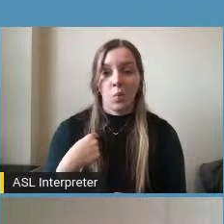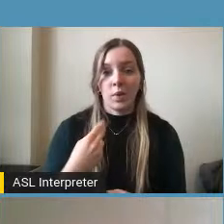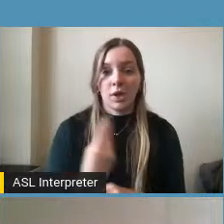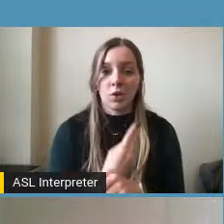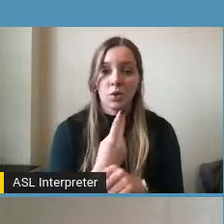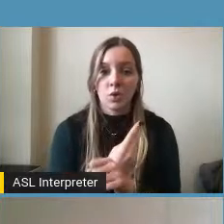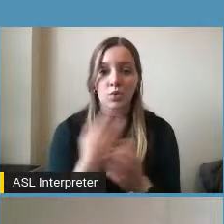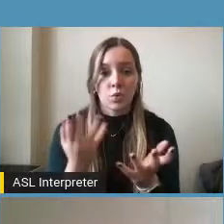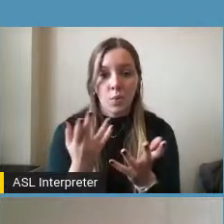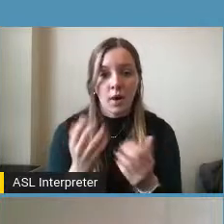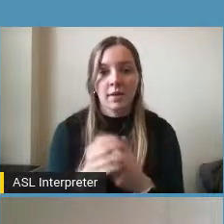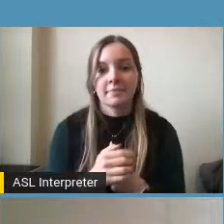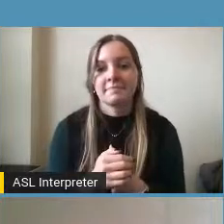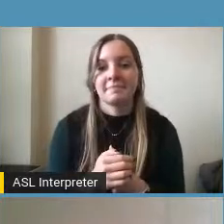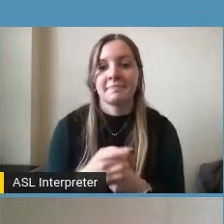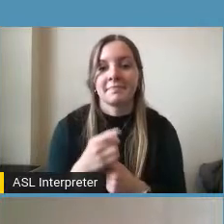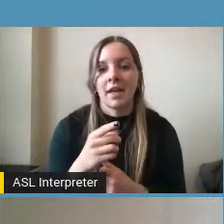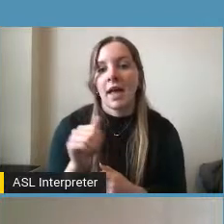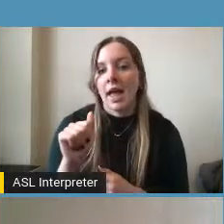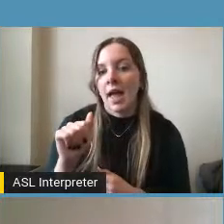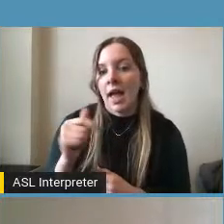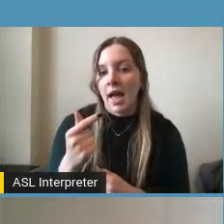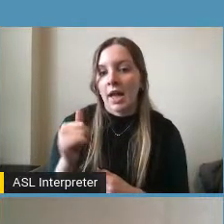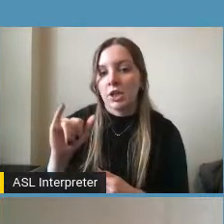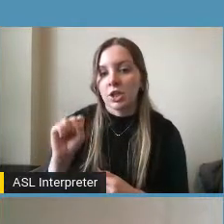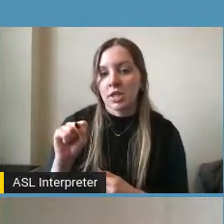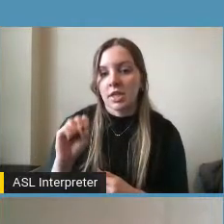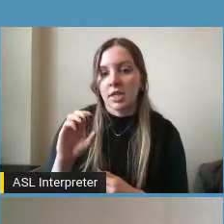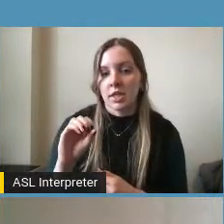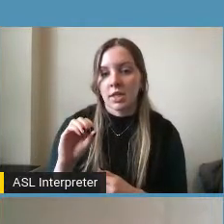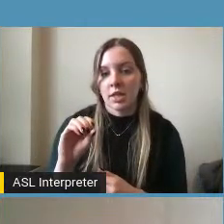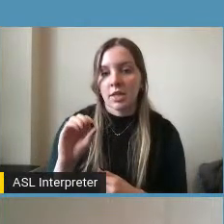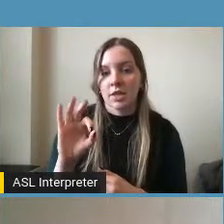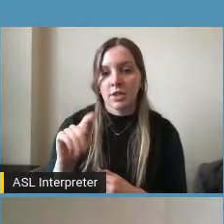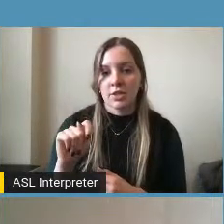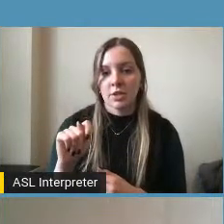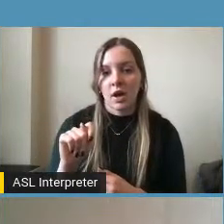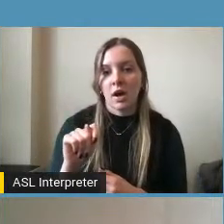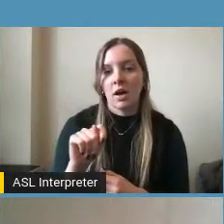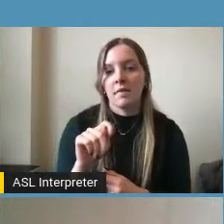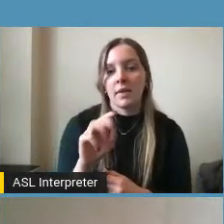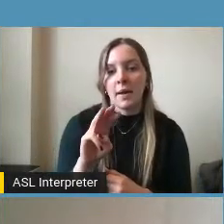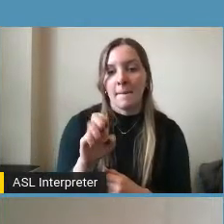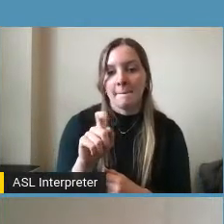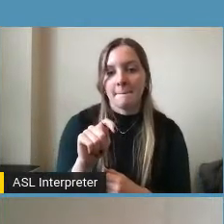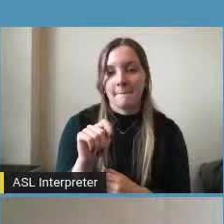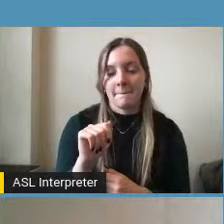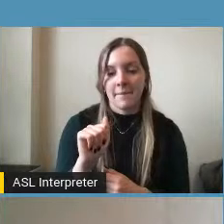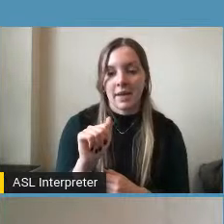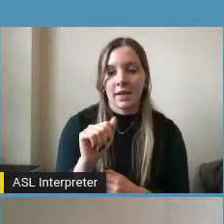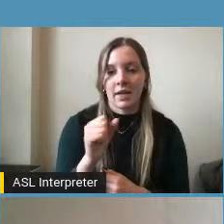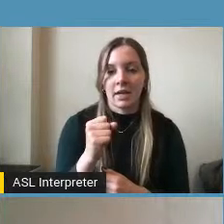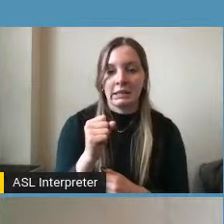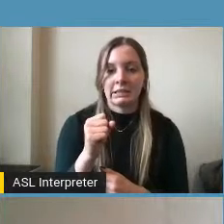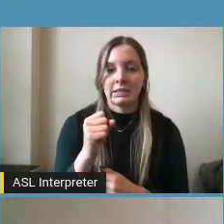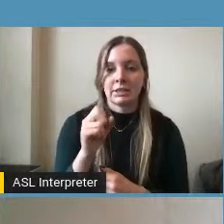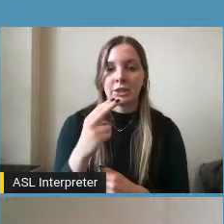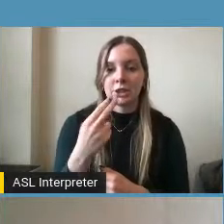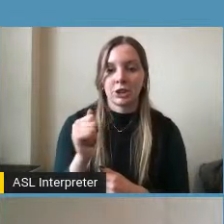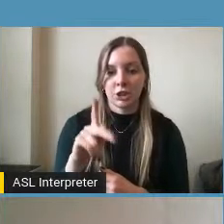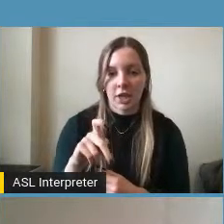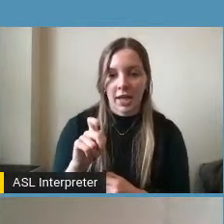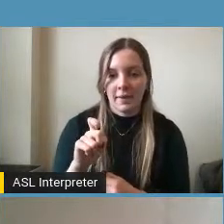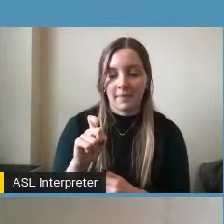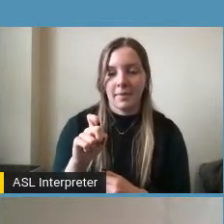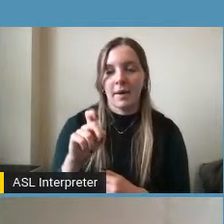use Agisoft Metashape Pro. There are open source efforts in this area. At this point in time, we don't think